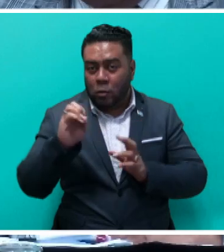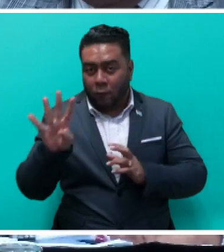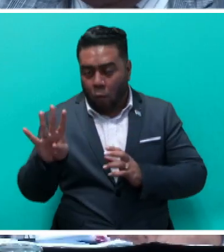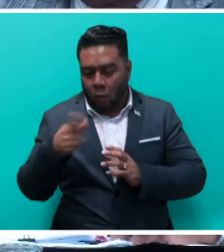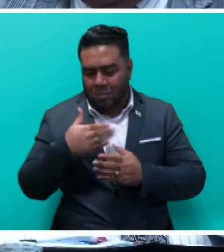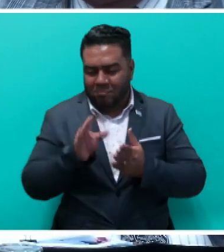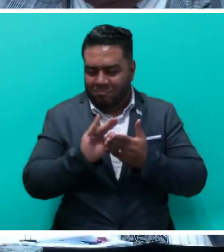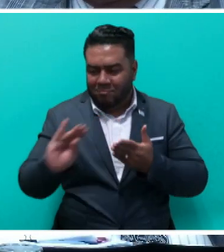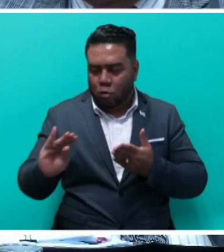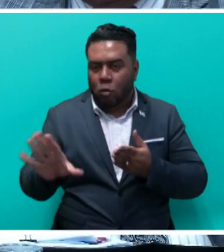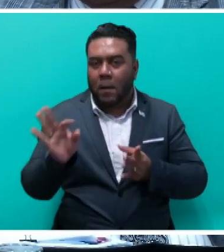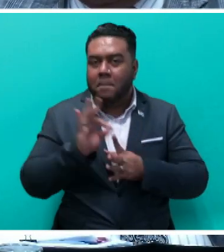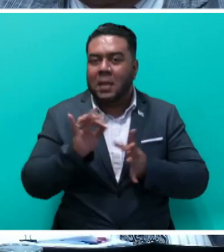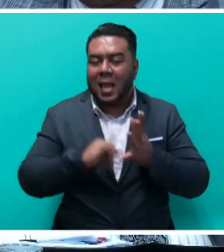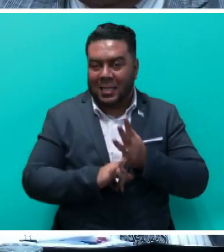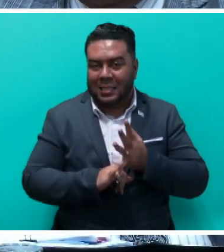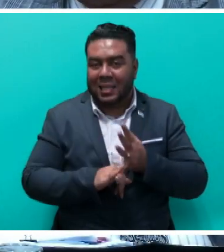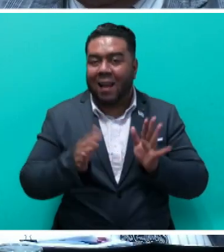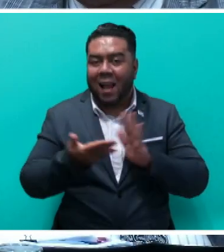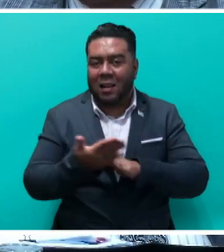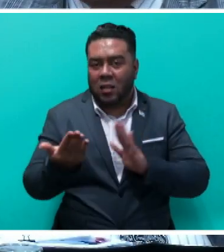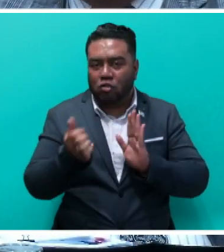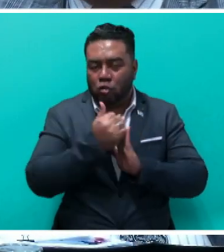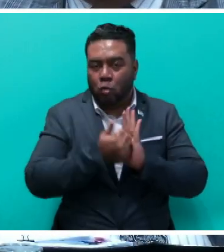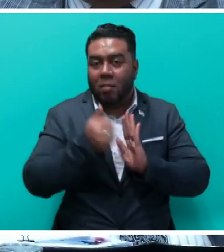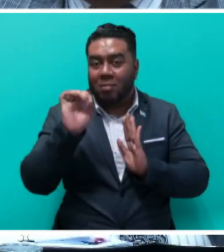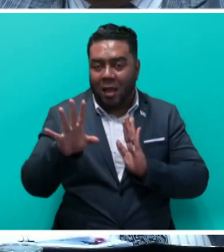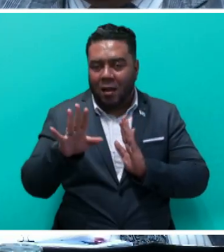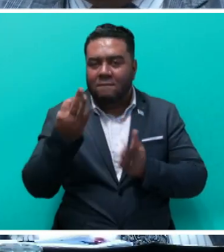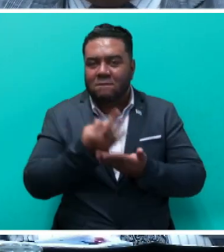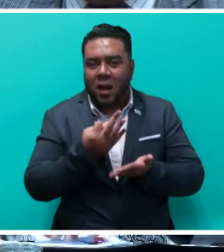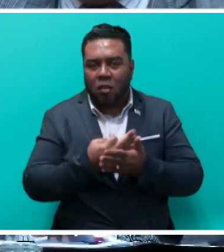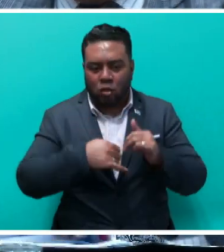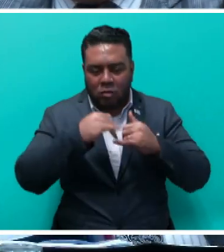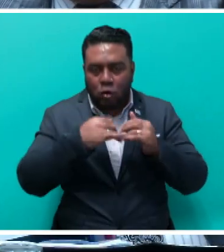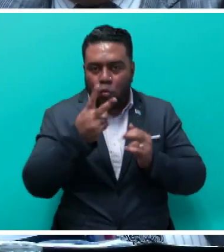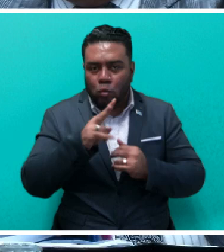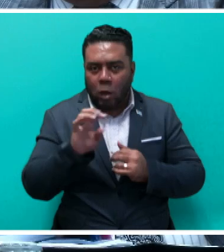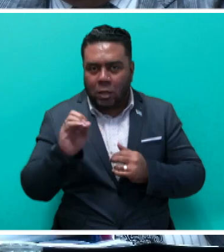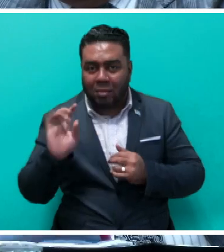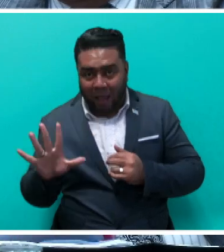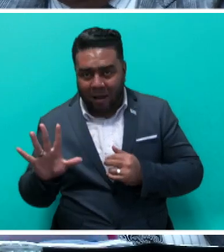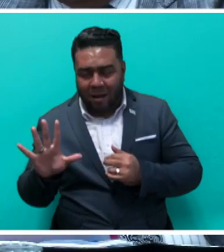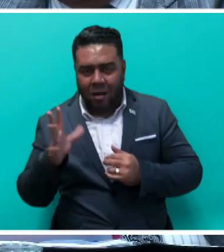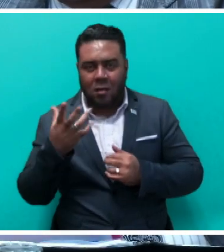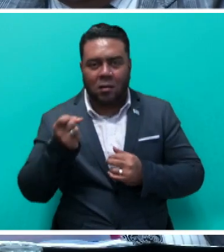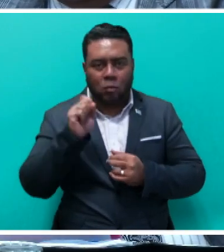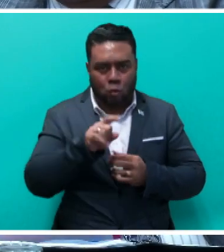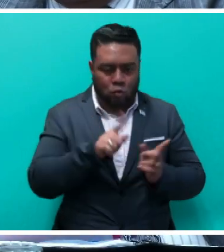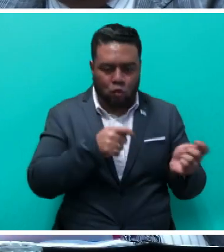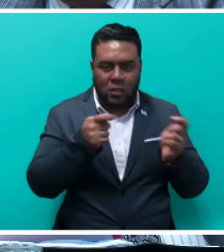the Permanent Secretaries under Section 10 of the Financial Instructions 2010, Mr. Speaker, said to transfer